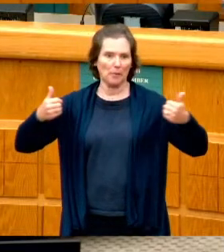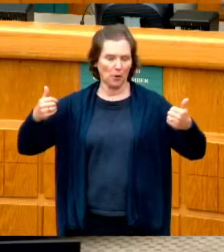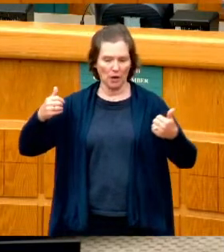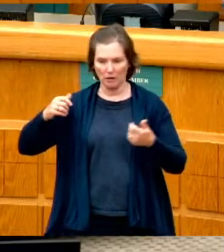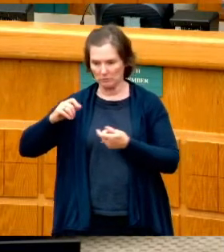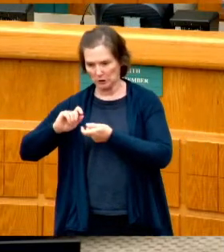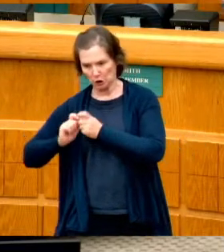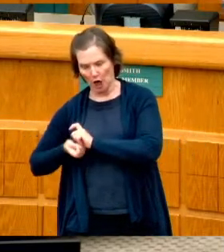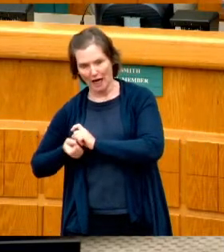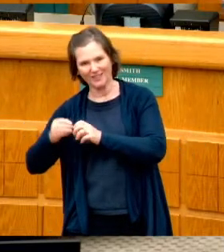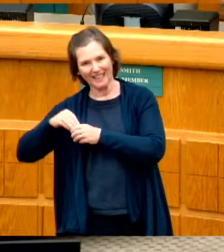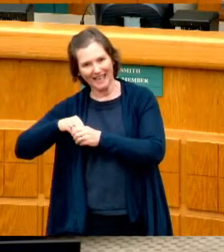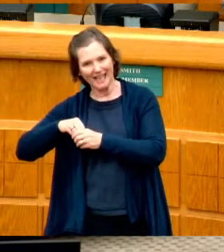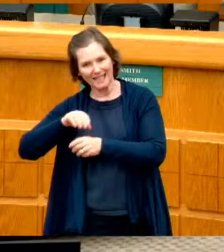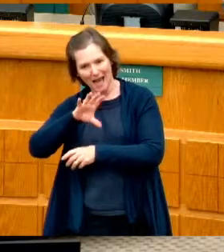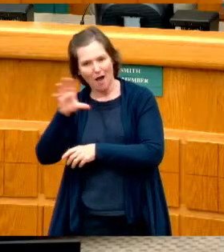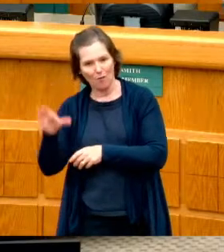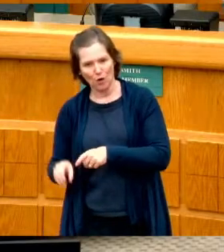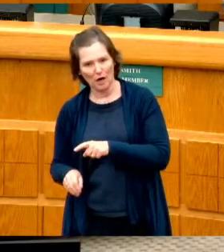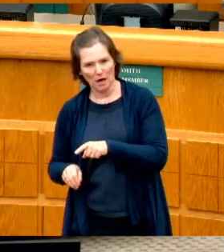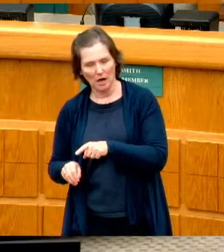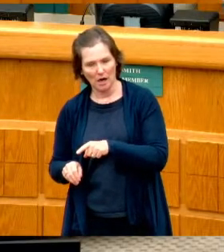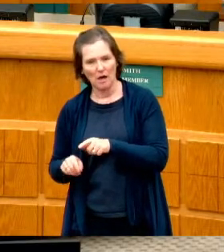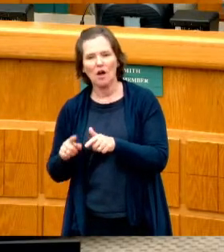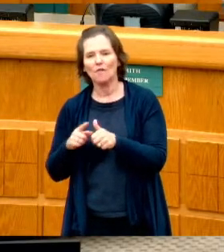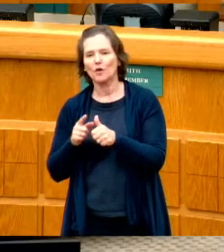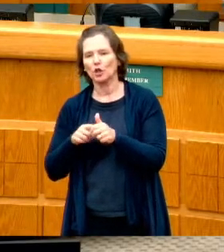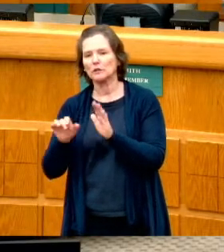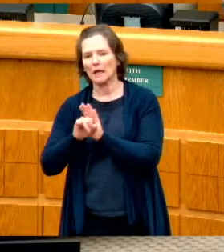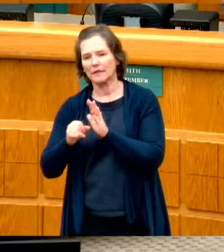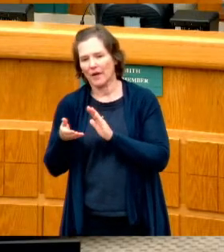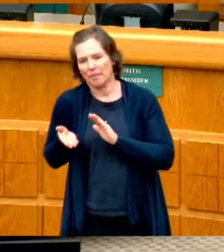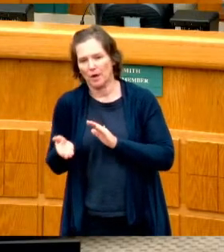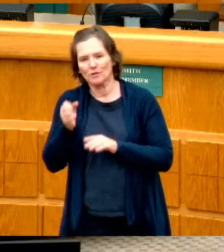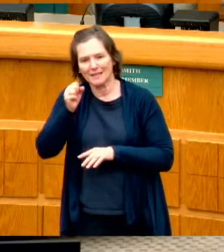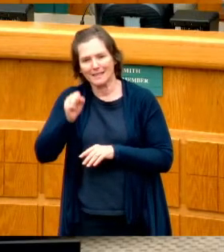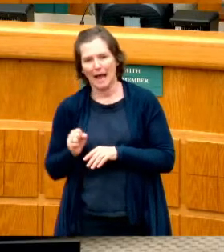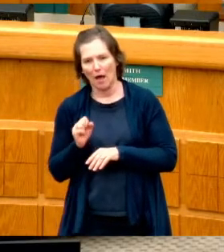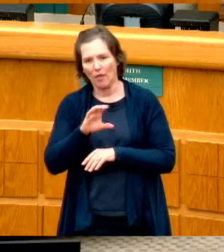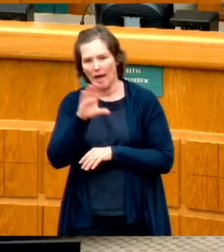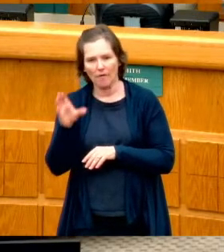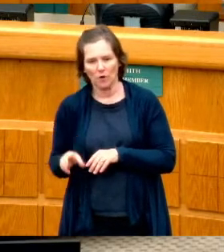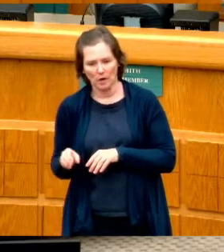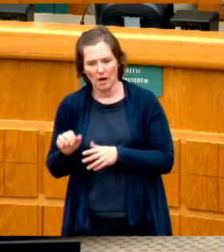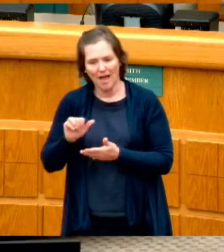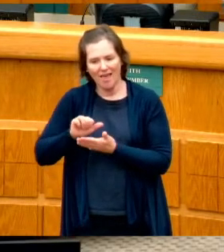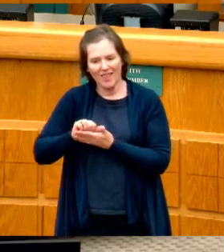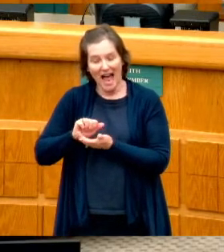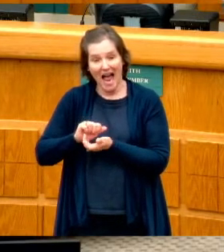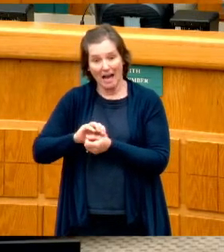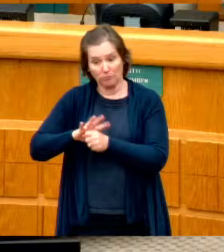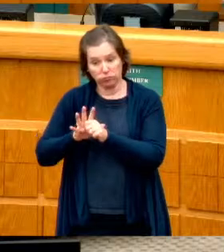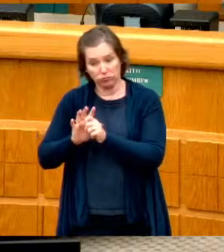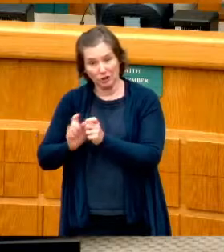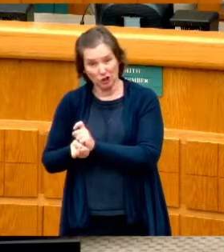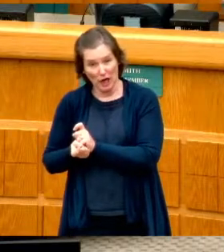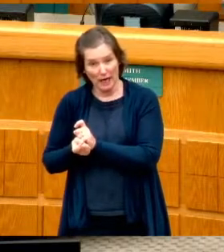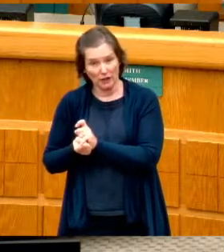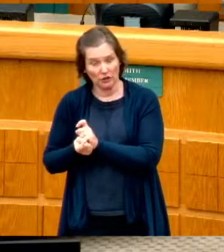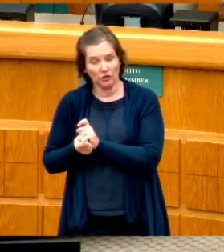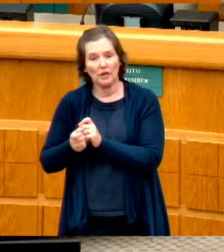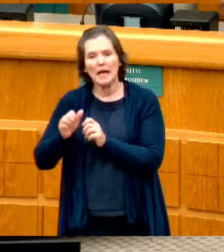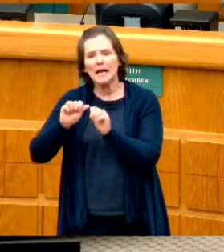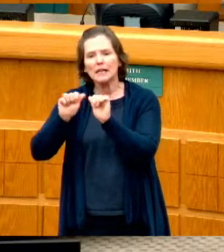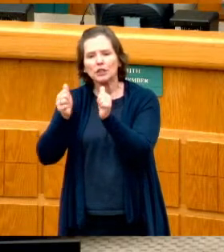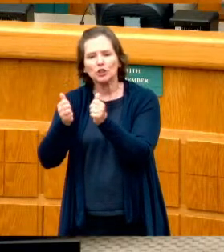This variant was first reported in South Africa. This mutation is changing its shape so that